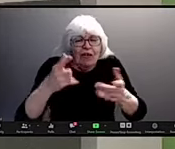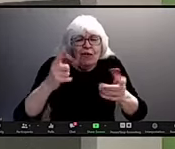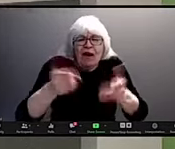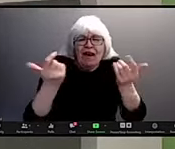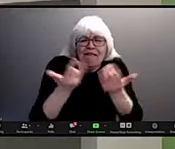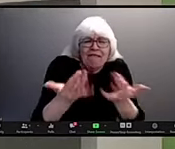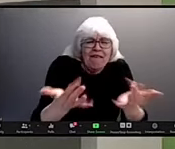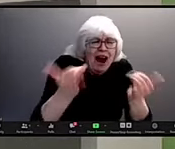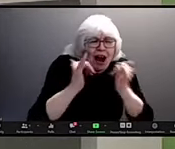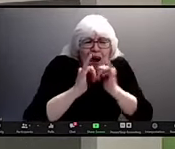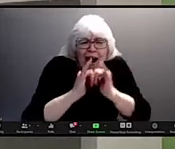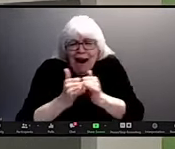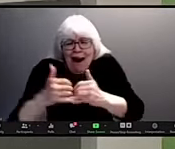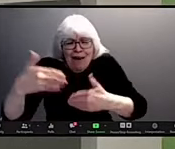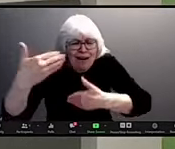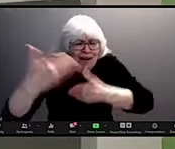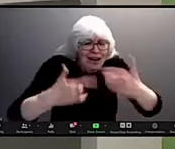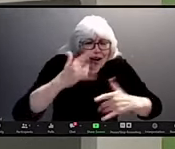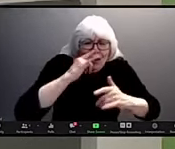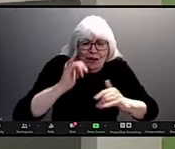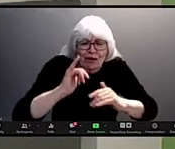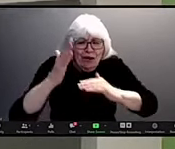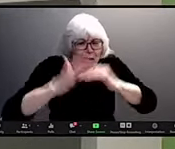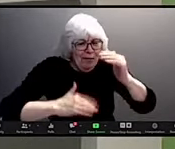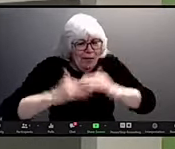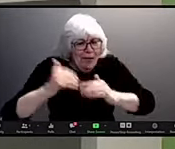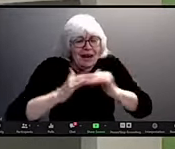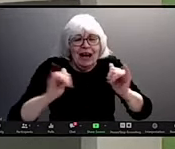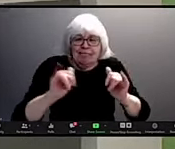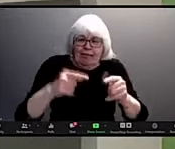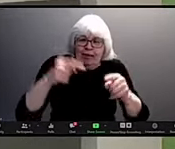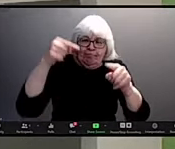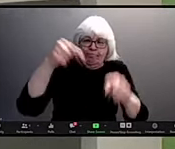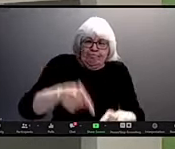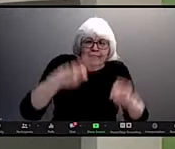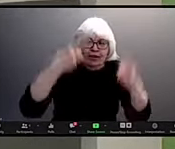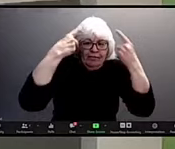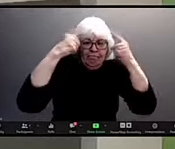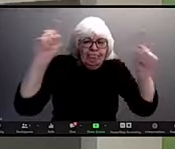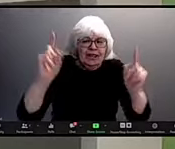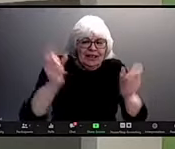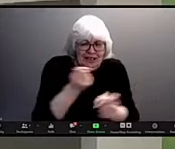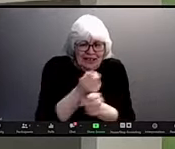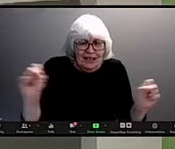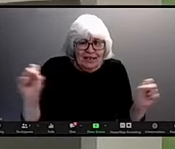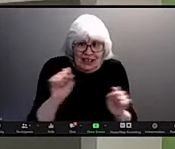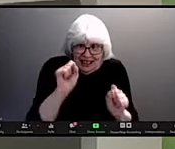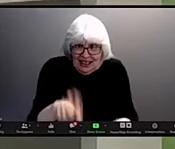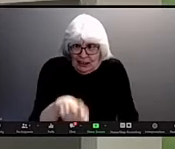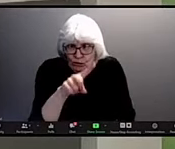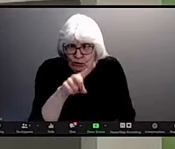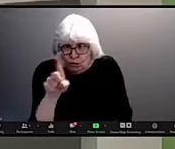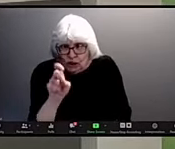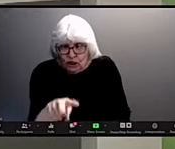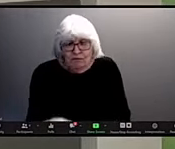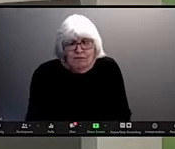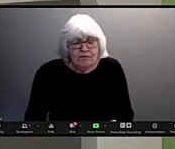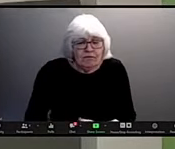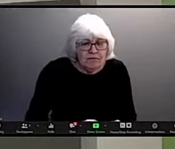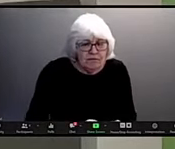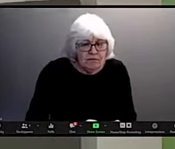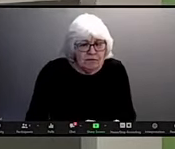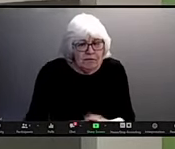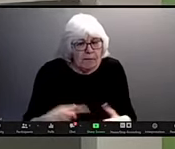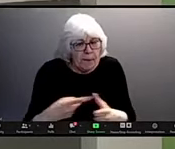making a declaration like that? Sure. Good question. So first of all, I will, you know, share with you, we are not the